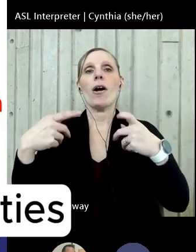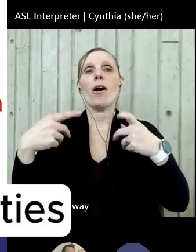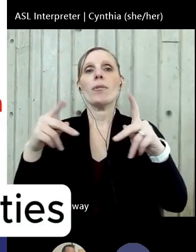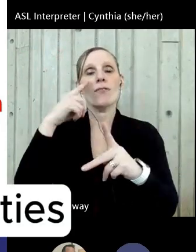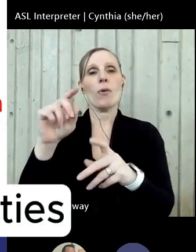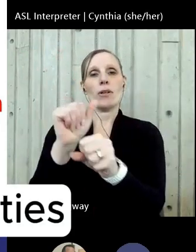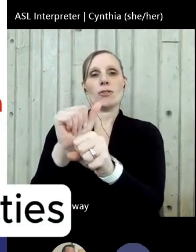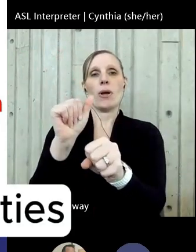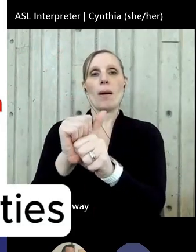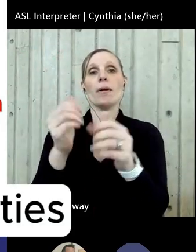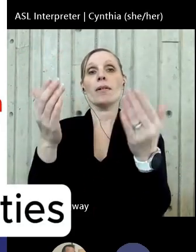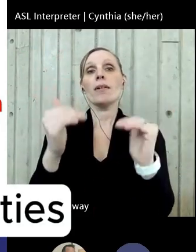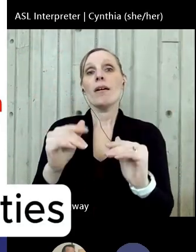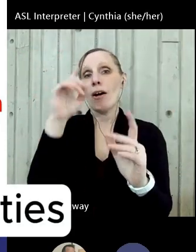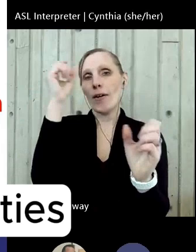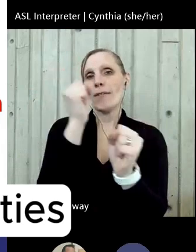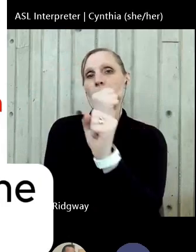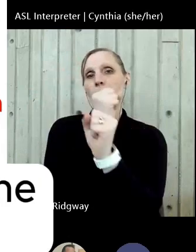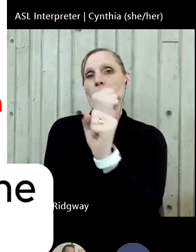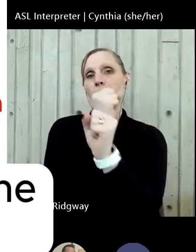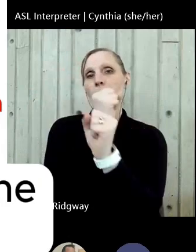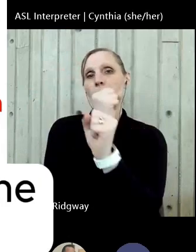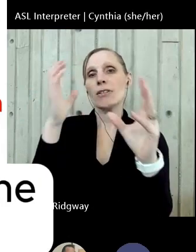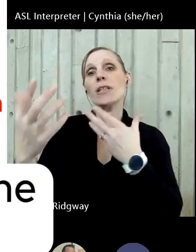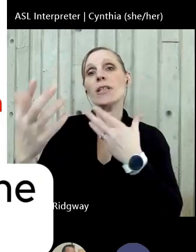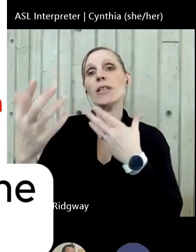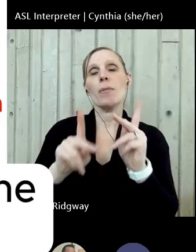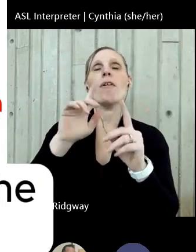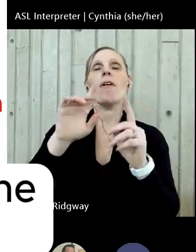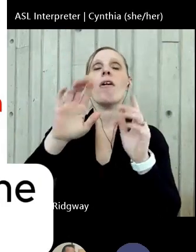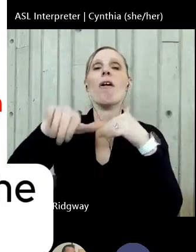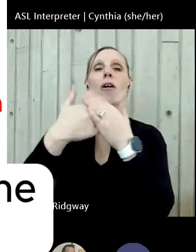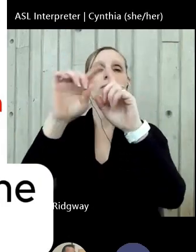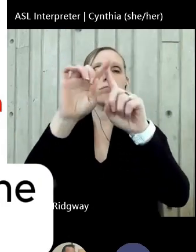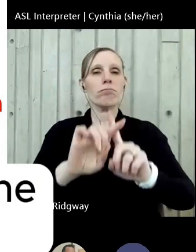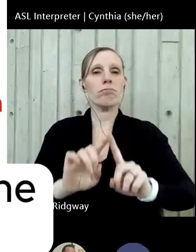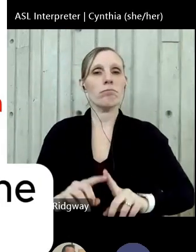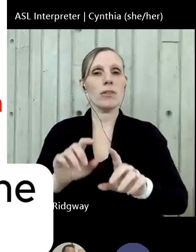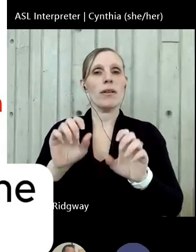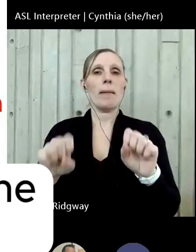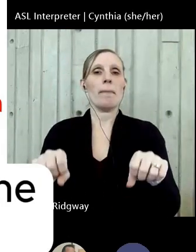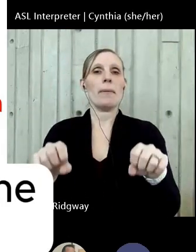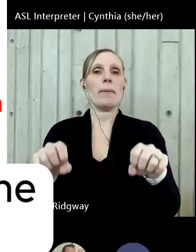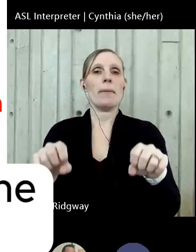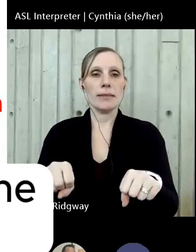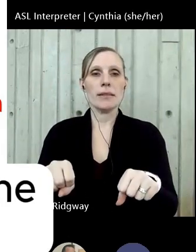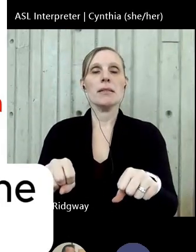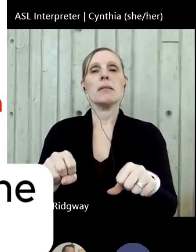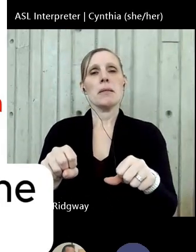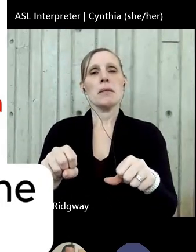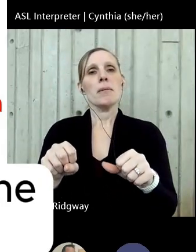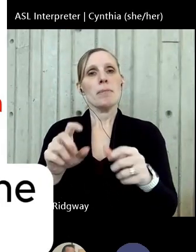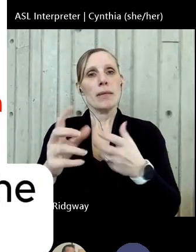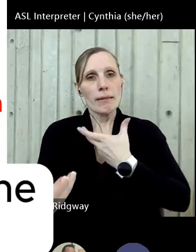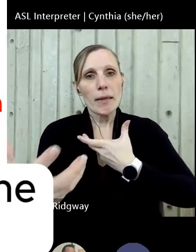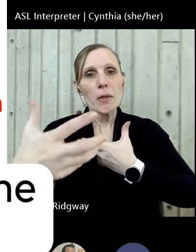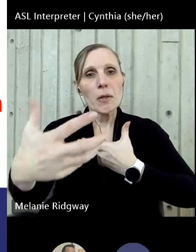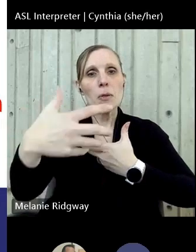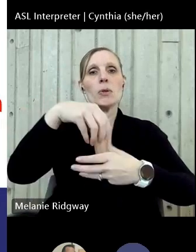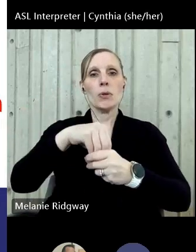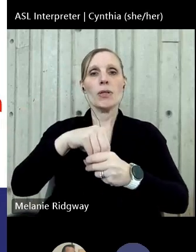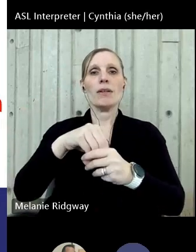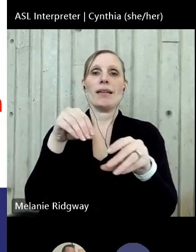includes people of all abilities being seen, heard, and supported within the workplace.